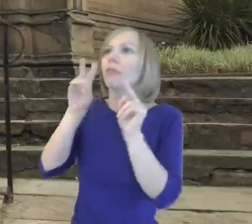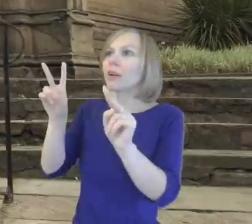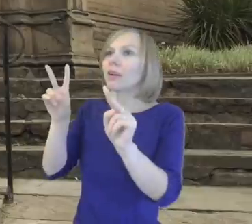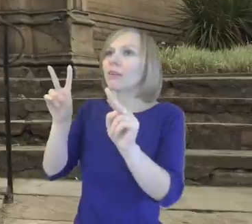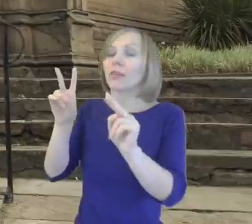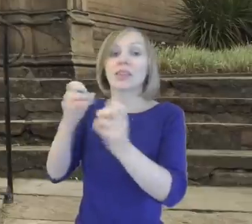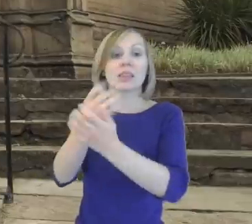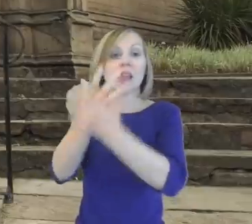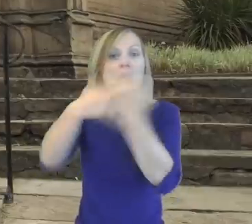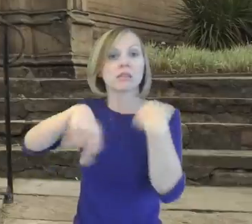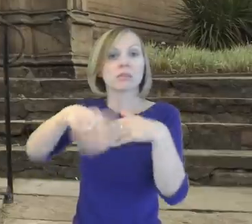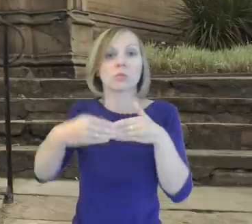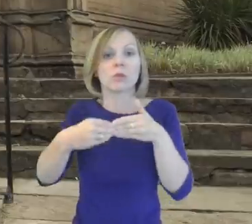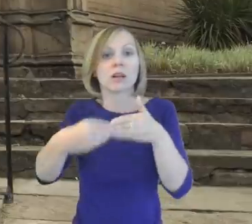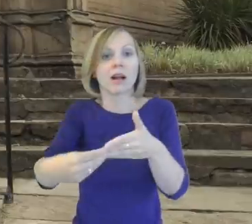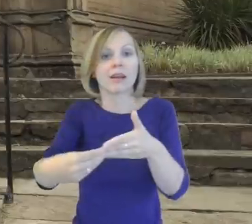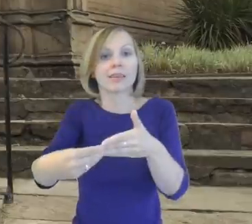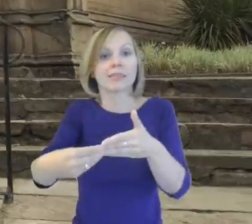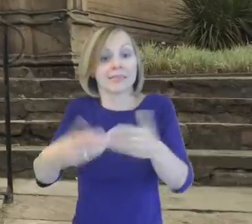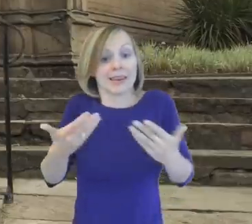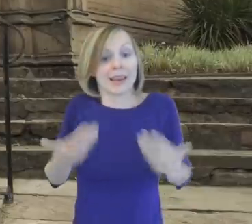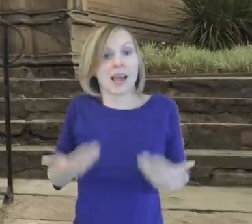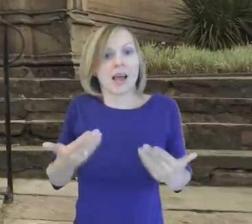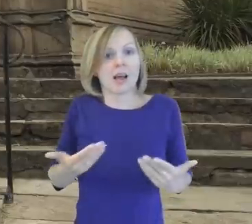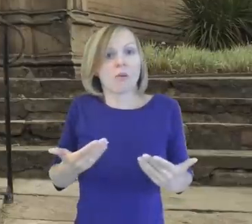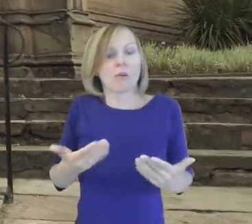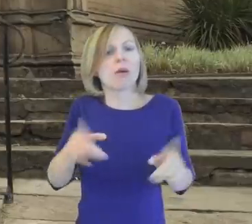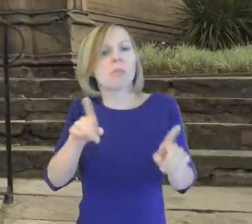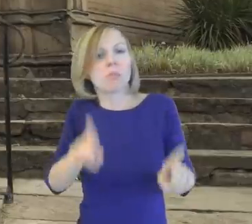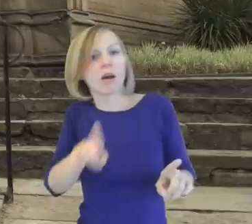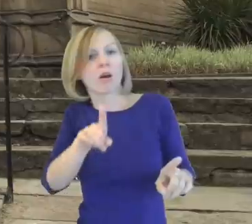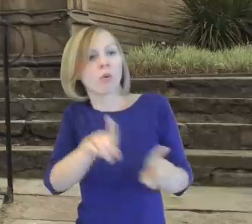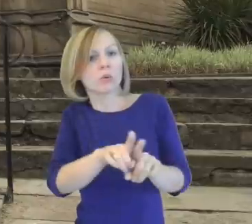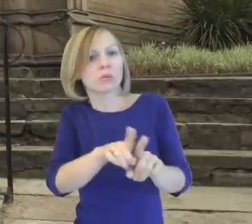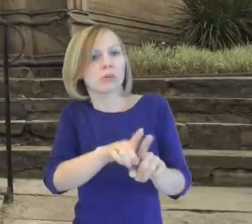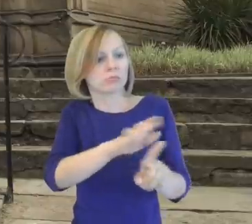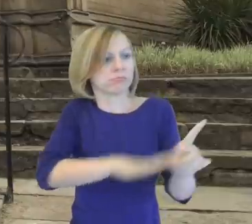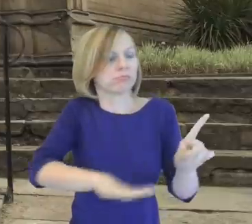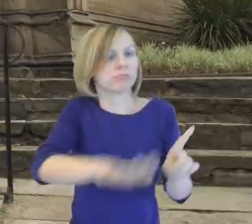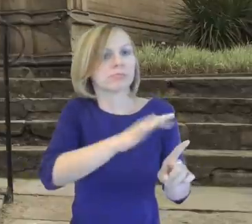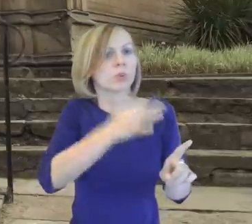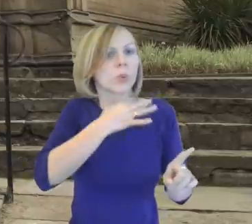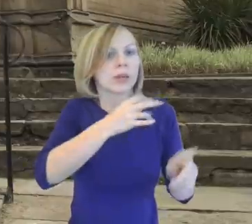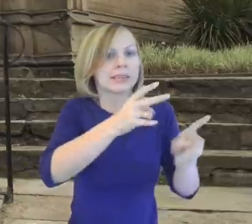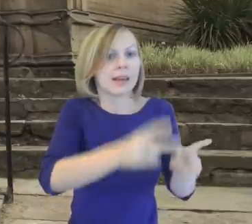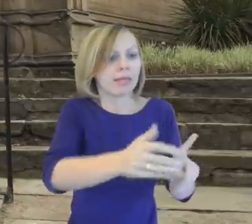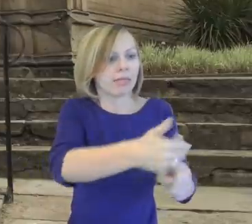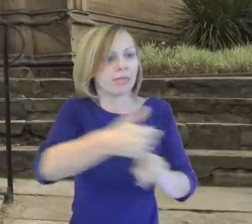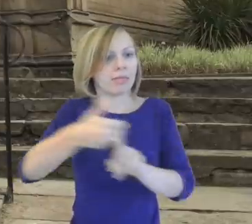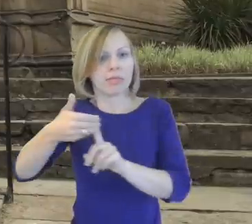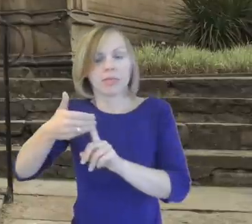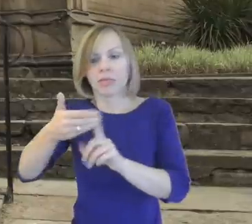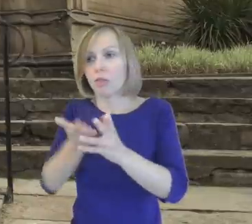in this life, but steers us clear of the shadow of death, through the eternal, into a life which